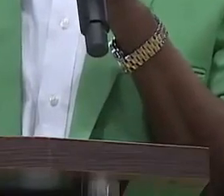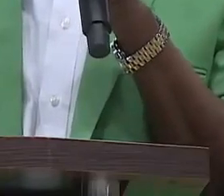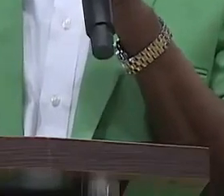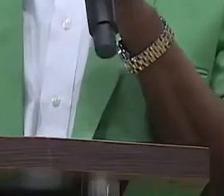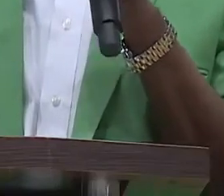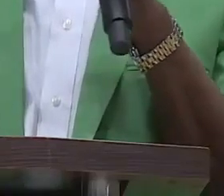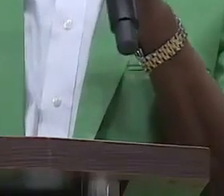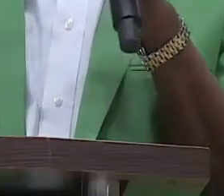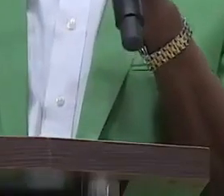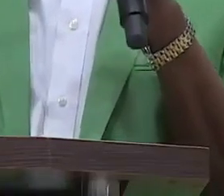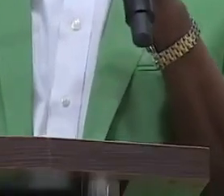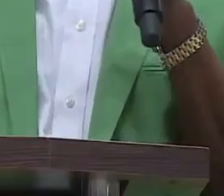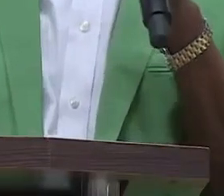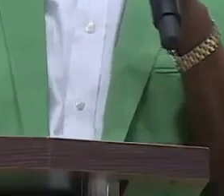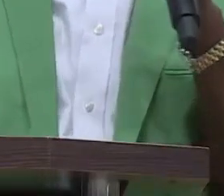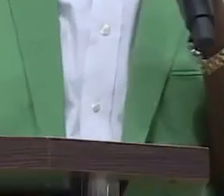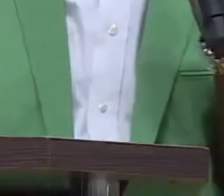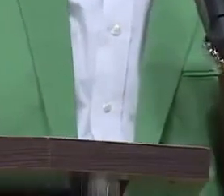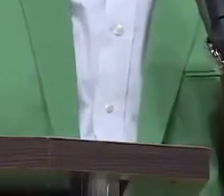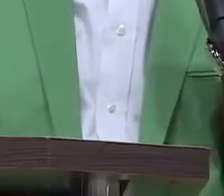and then drop it in the